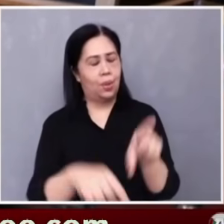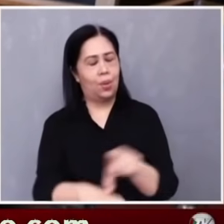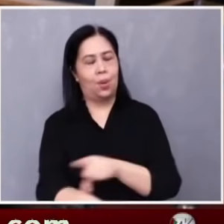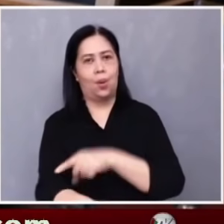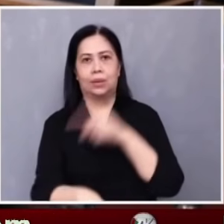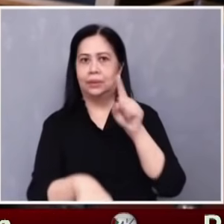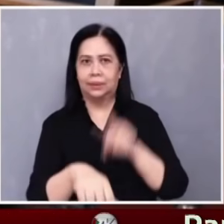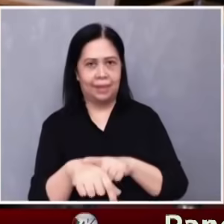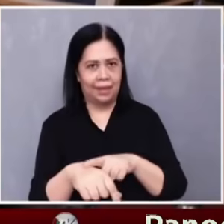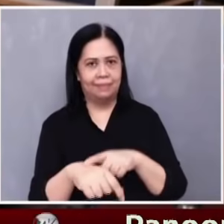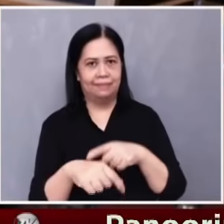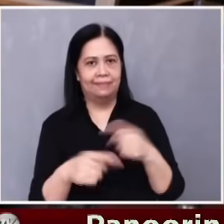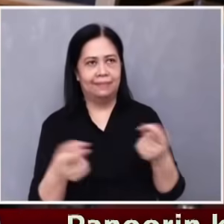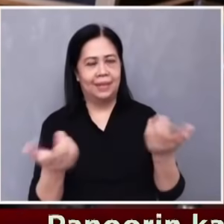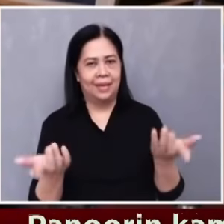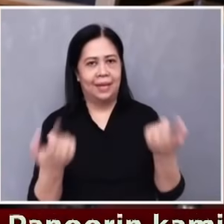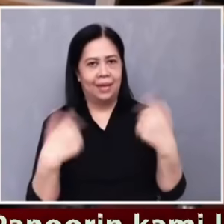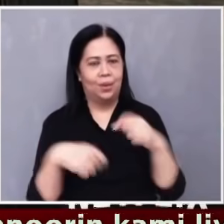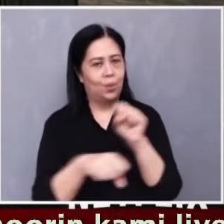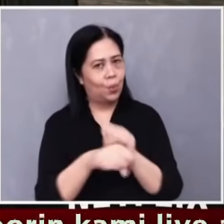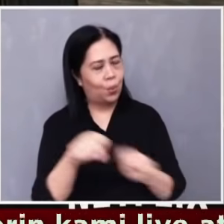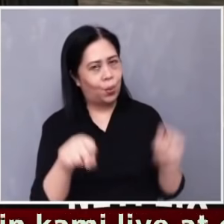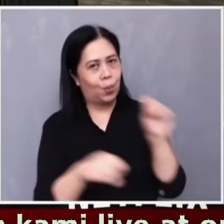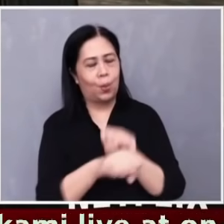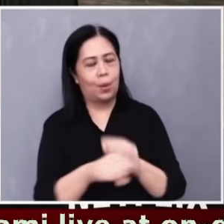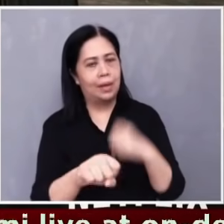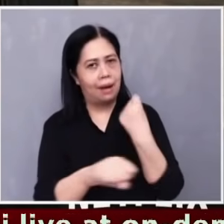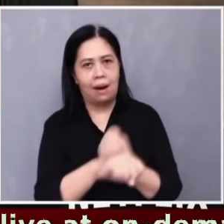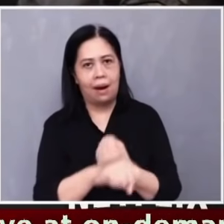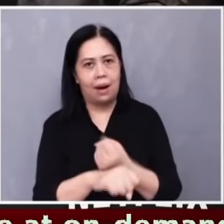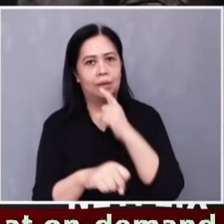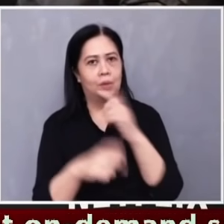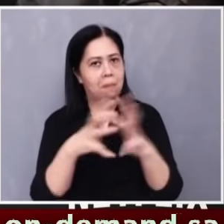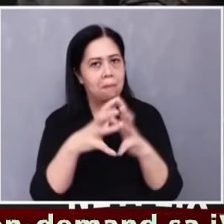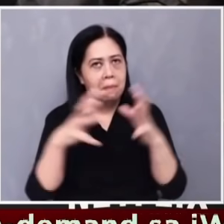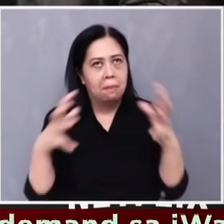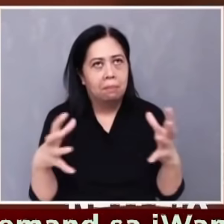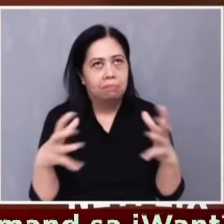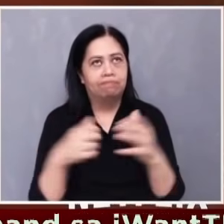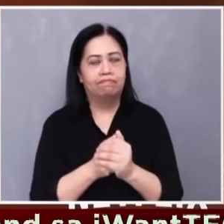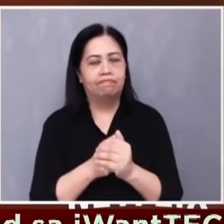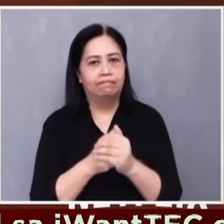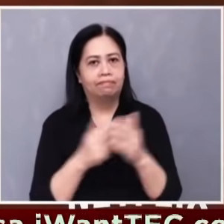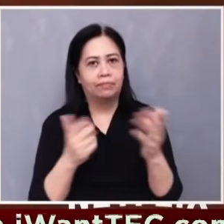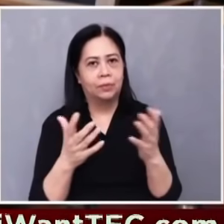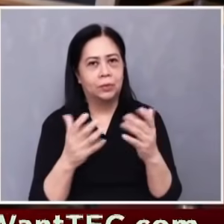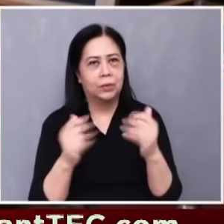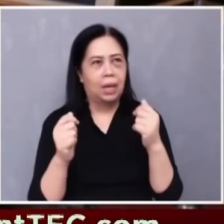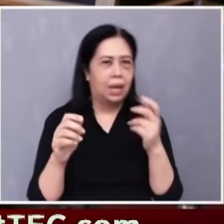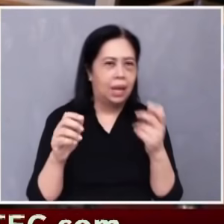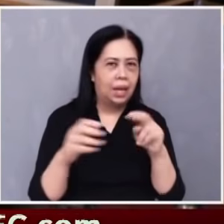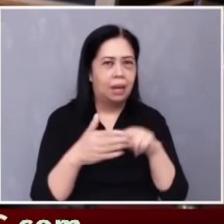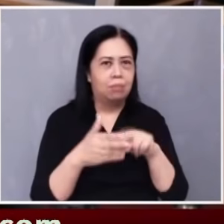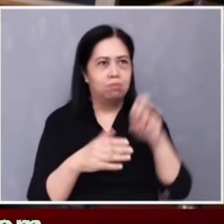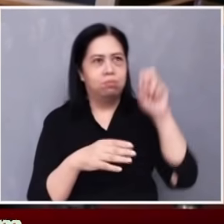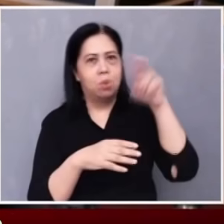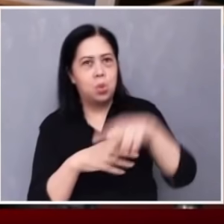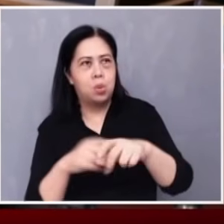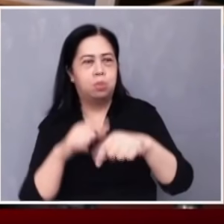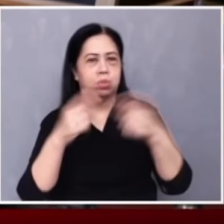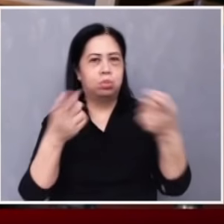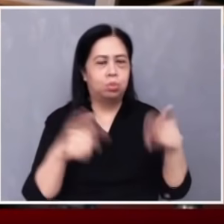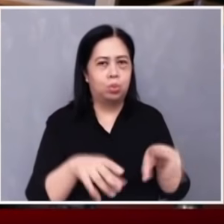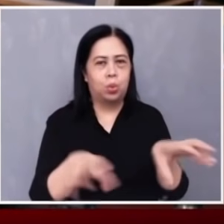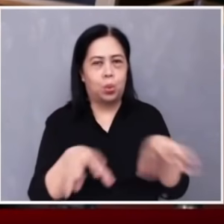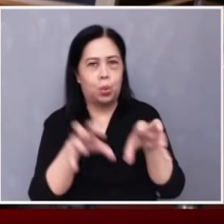coming. We worked really, really hard. There were a lot of hoops to jump through. This just feels like